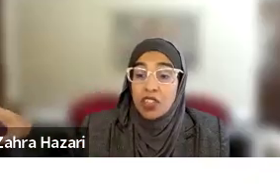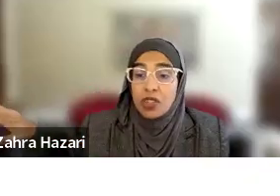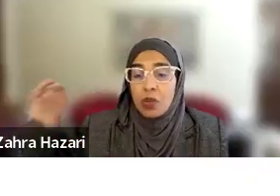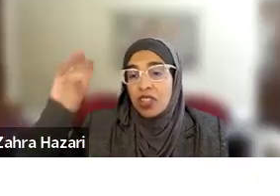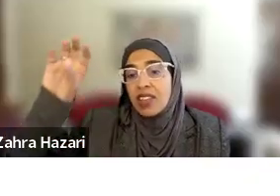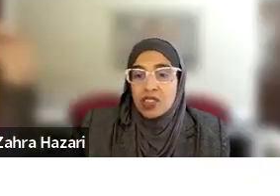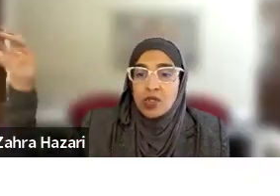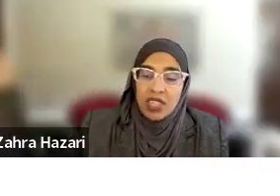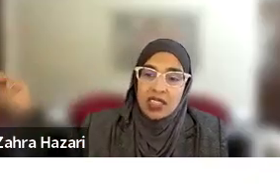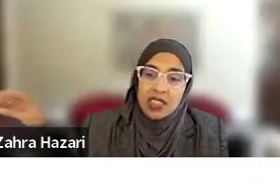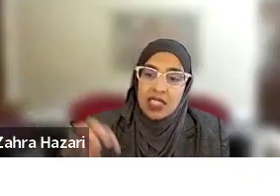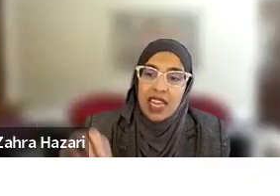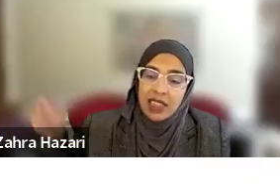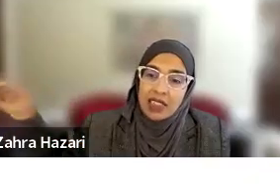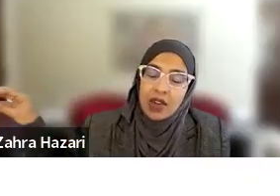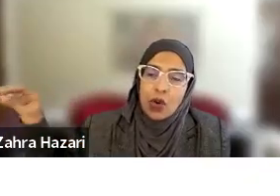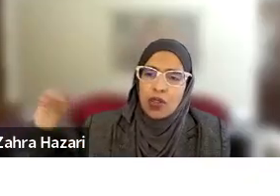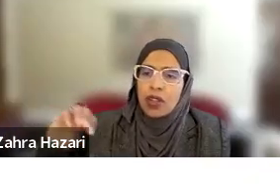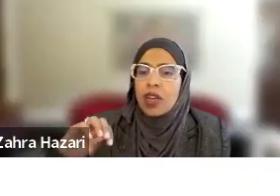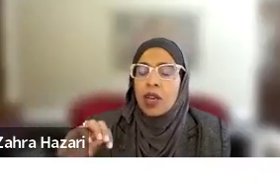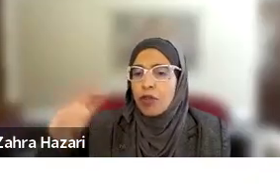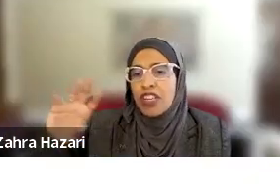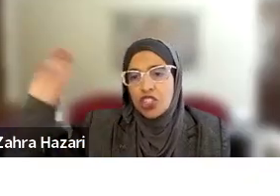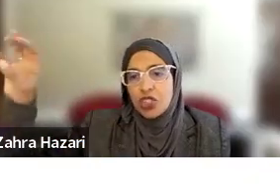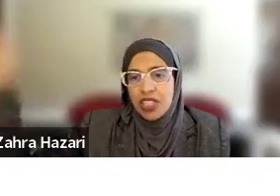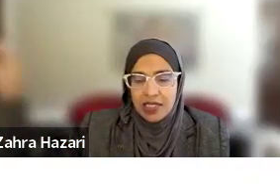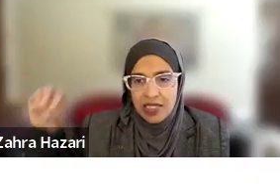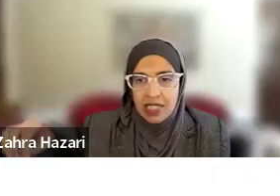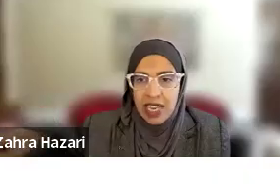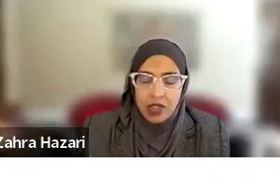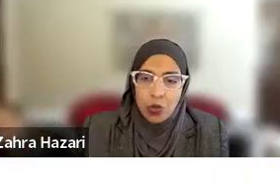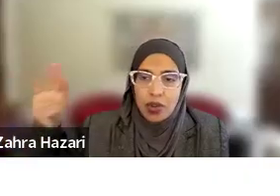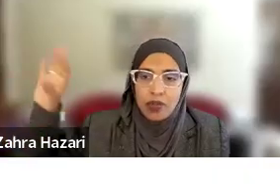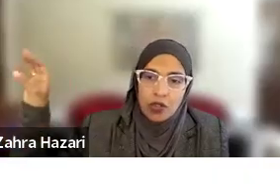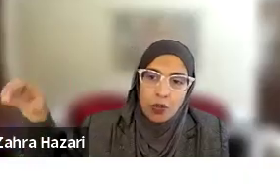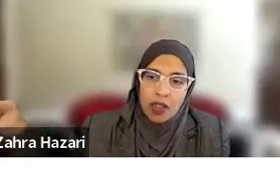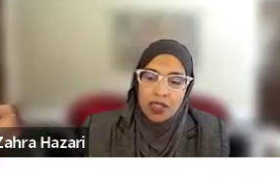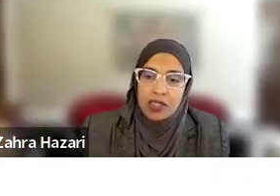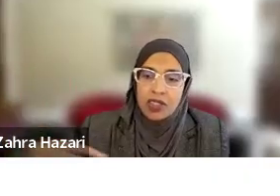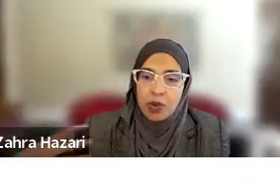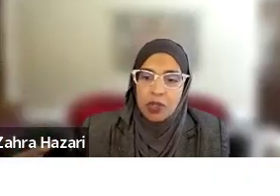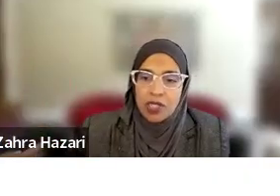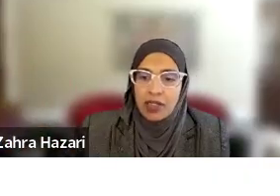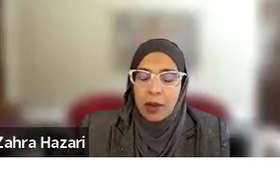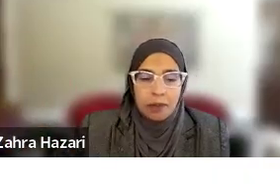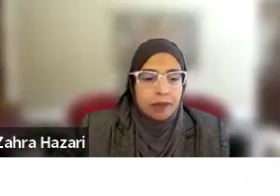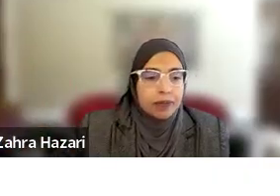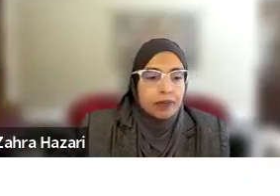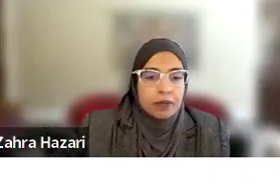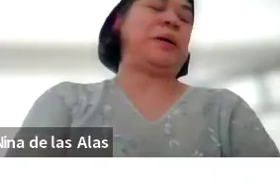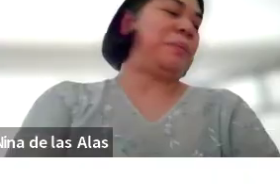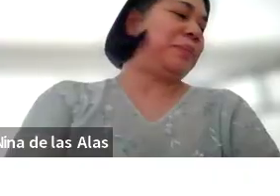visual measure where the student has to select, or the professional has to select one of those boxes to represent